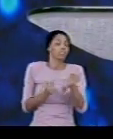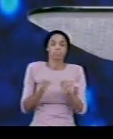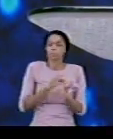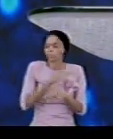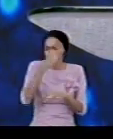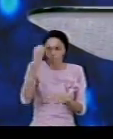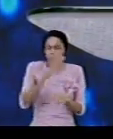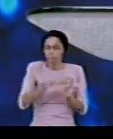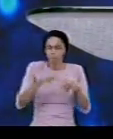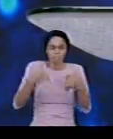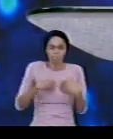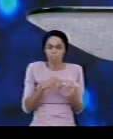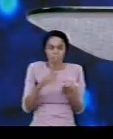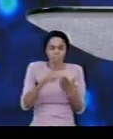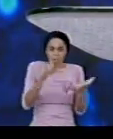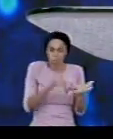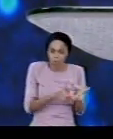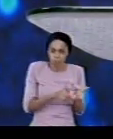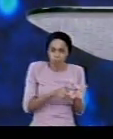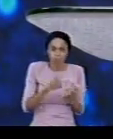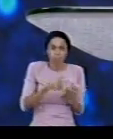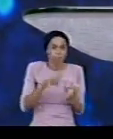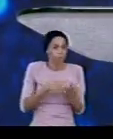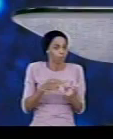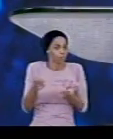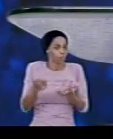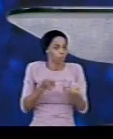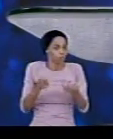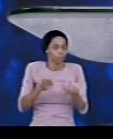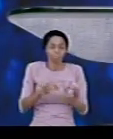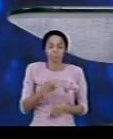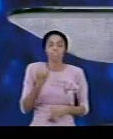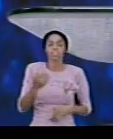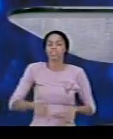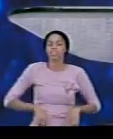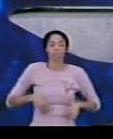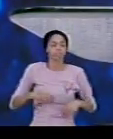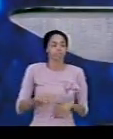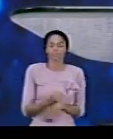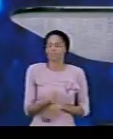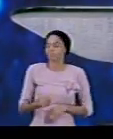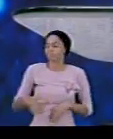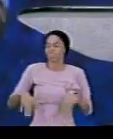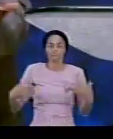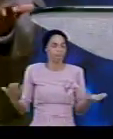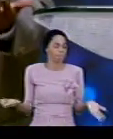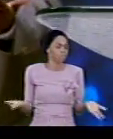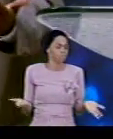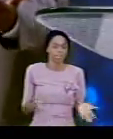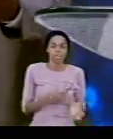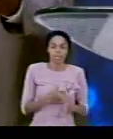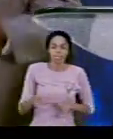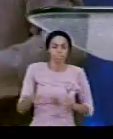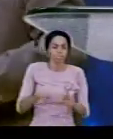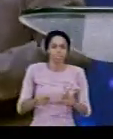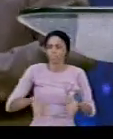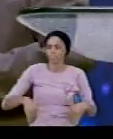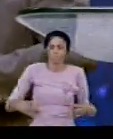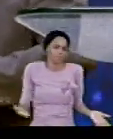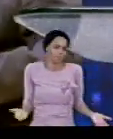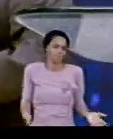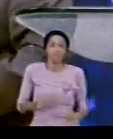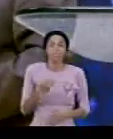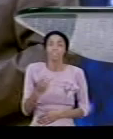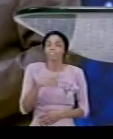and regulation. They live anyhow, they behave anyhow, and they say they are